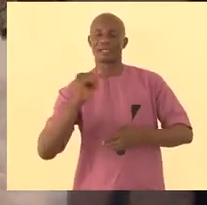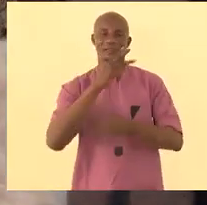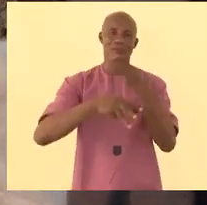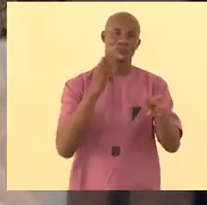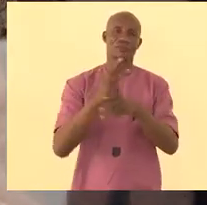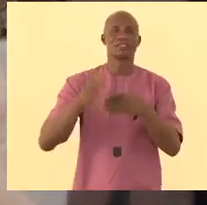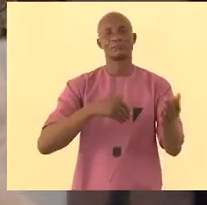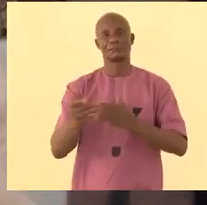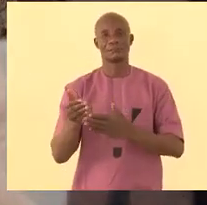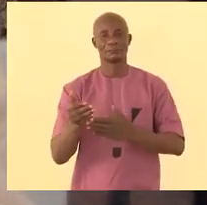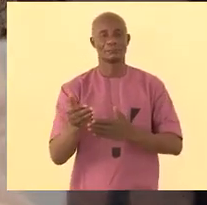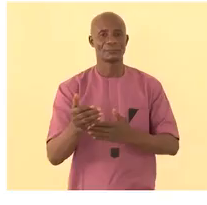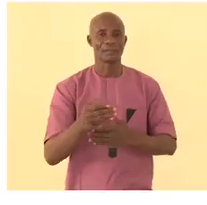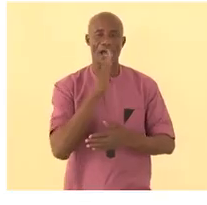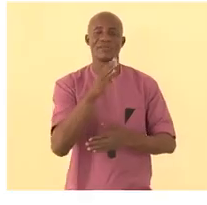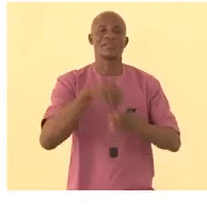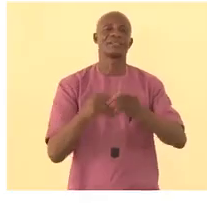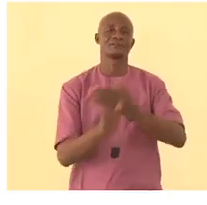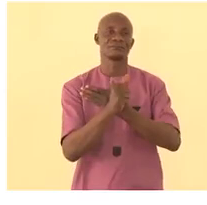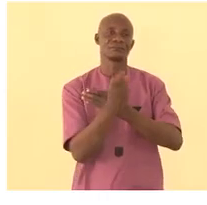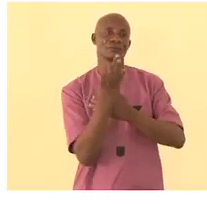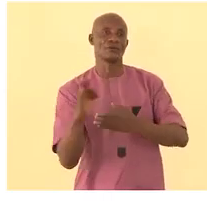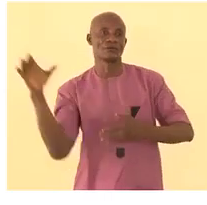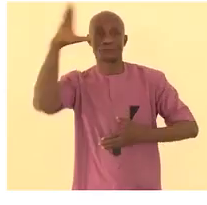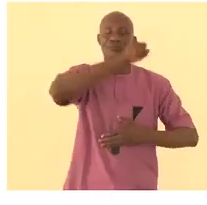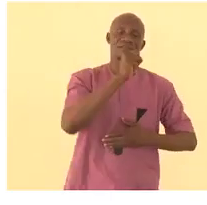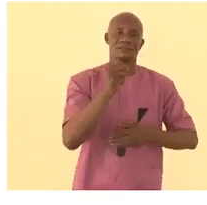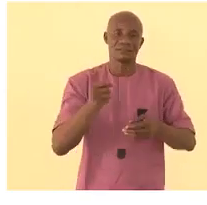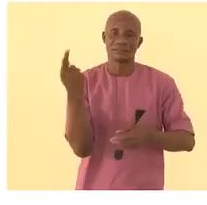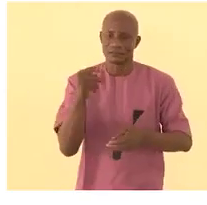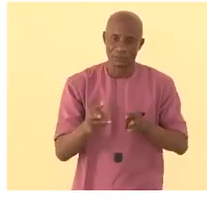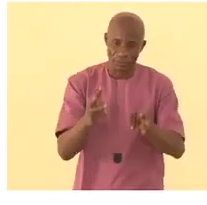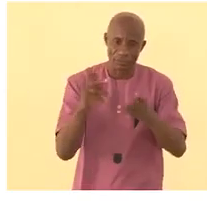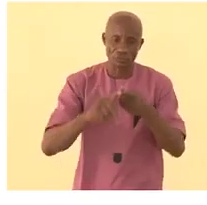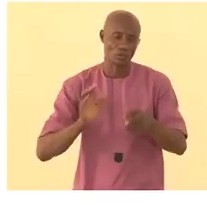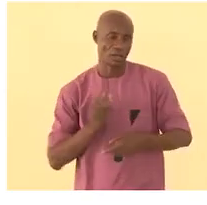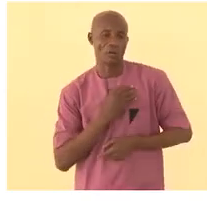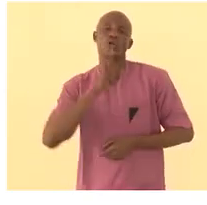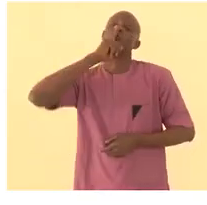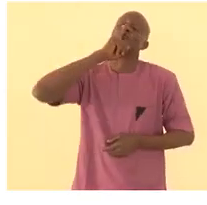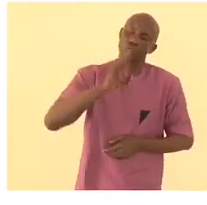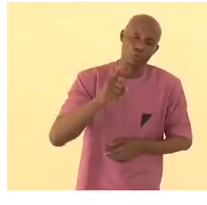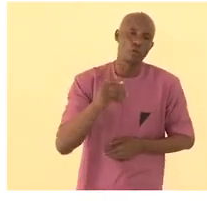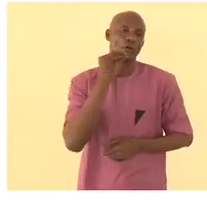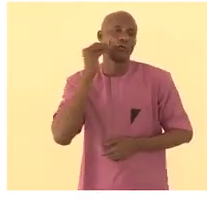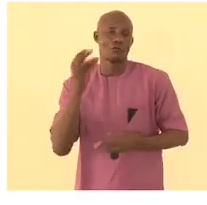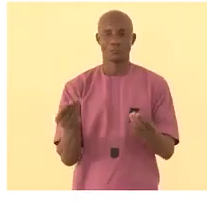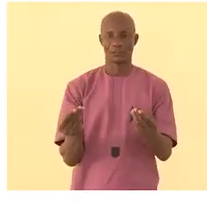by worldly affairs and be in danger of missing the way to our true homeland.